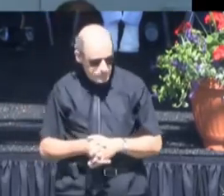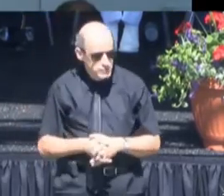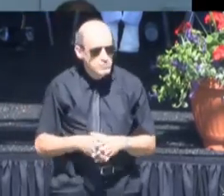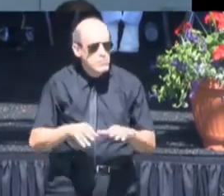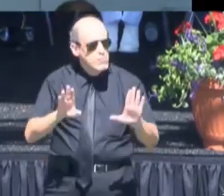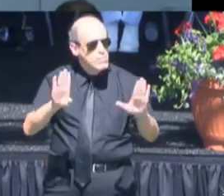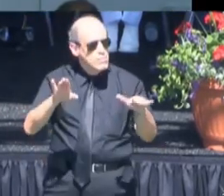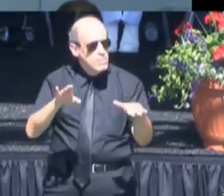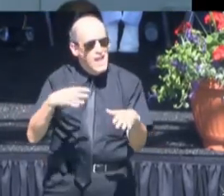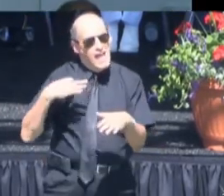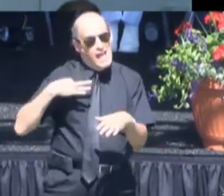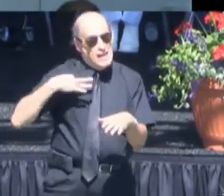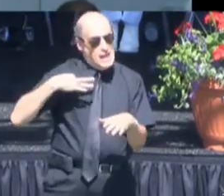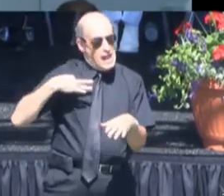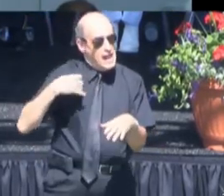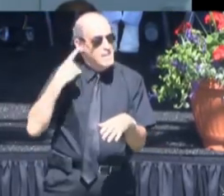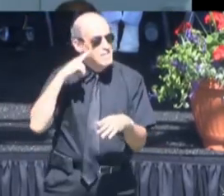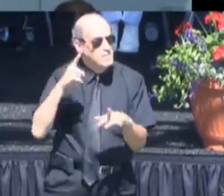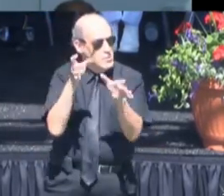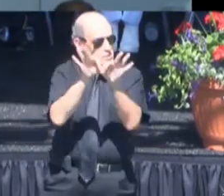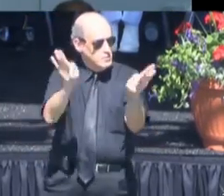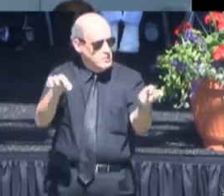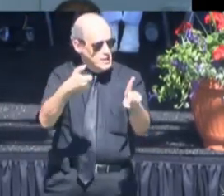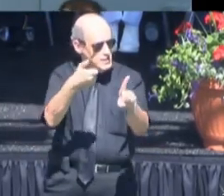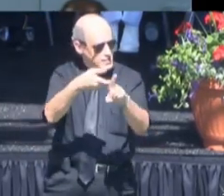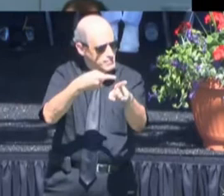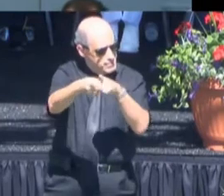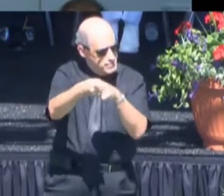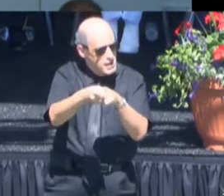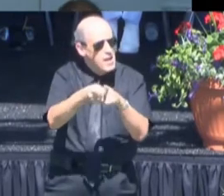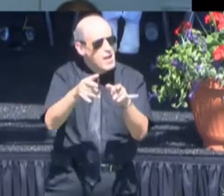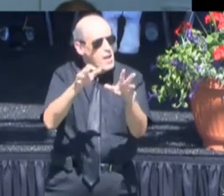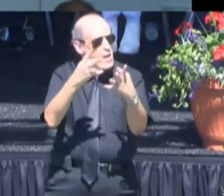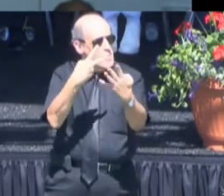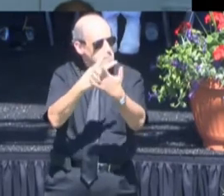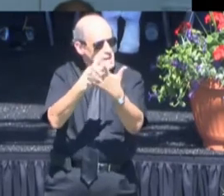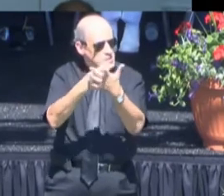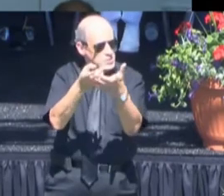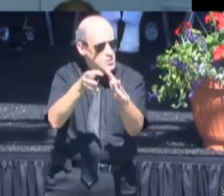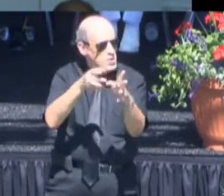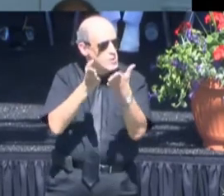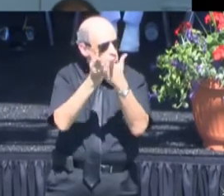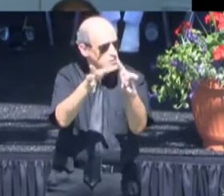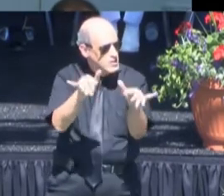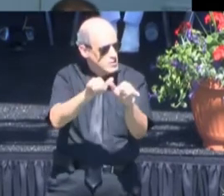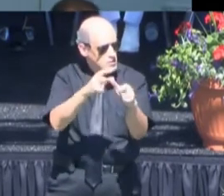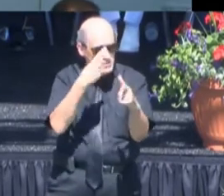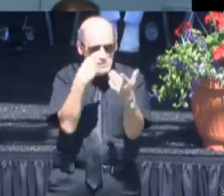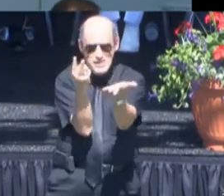Will candidates for the degree of Master of Marine Engineering please stand?